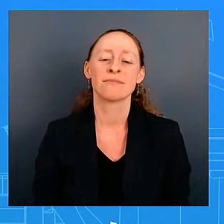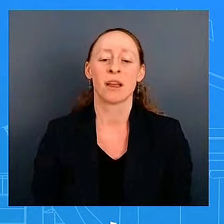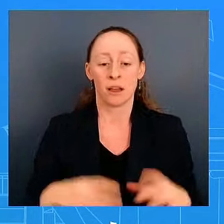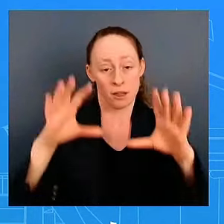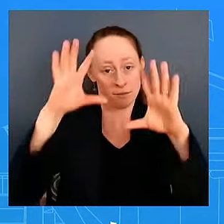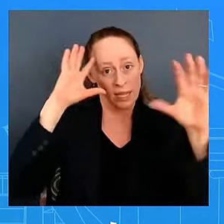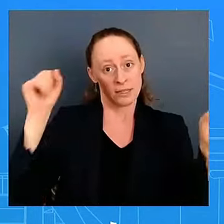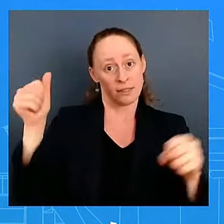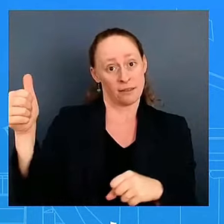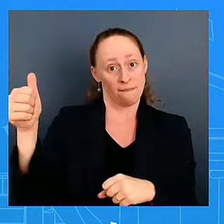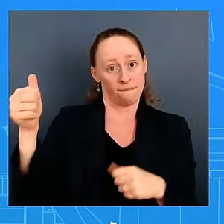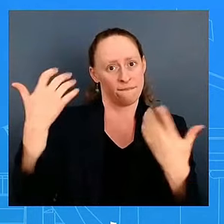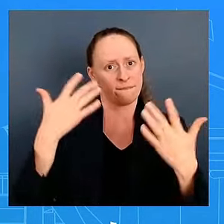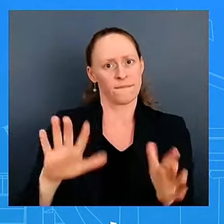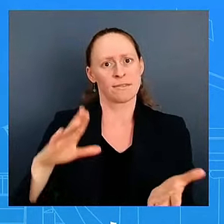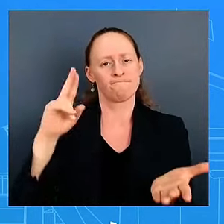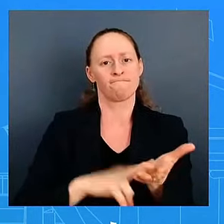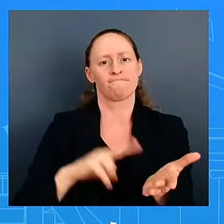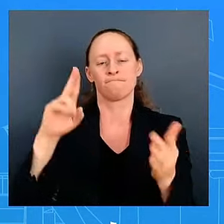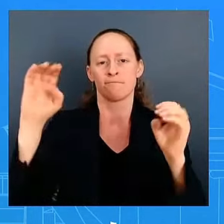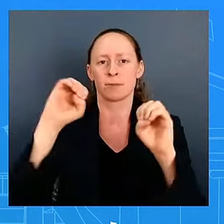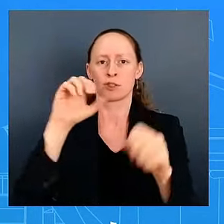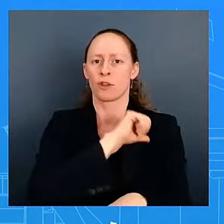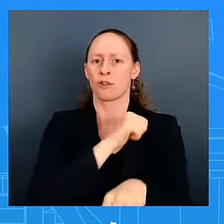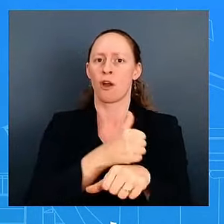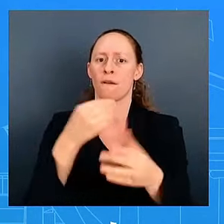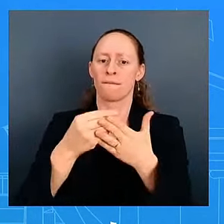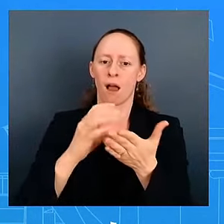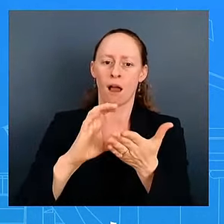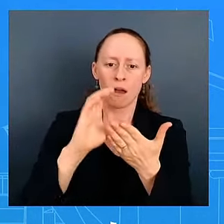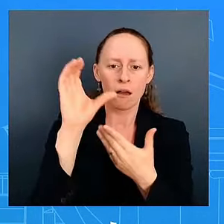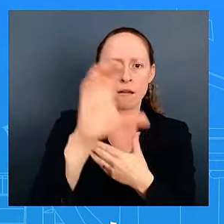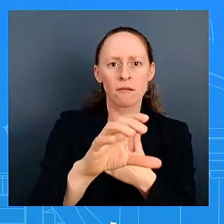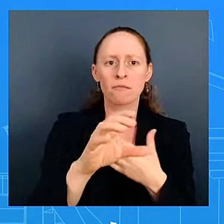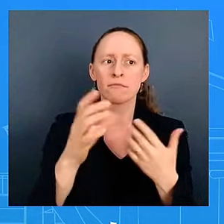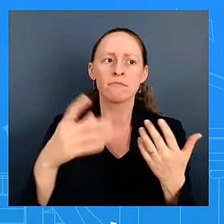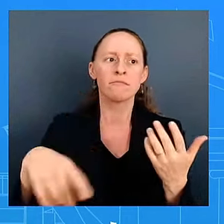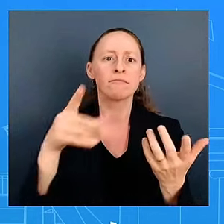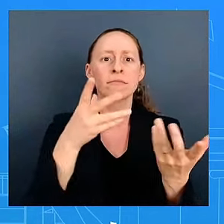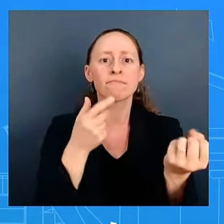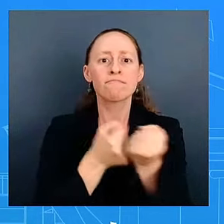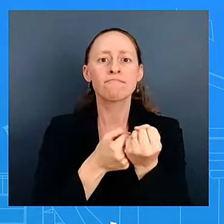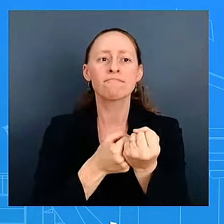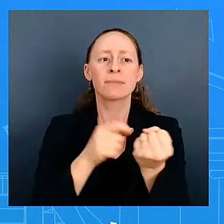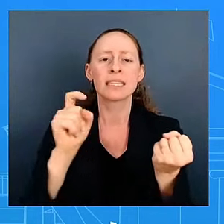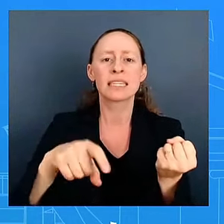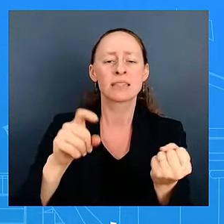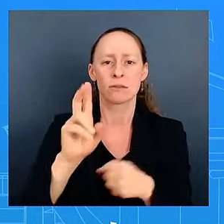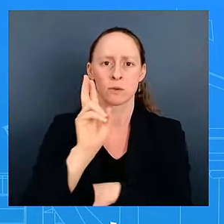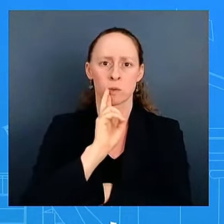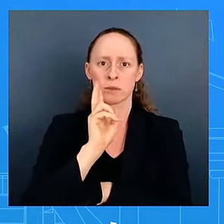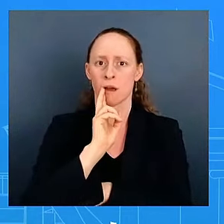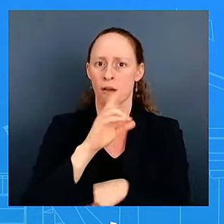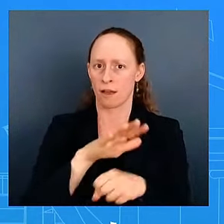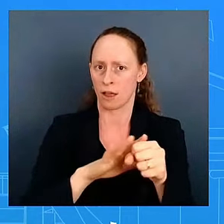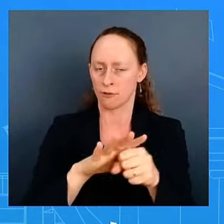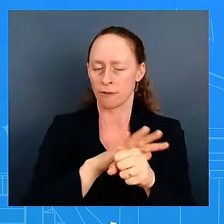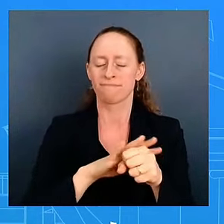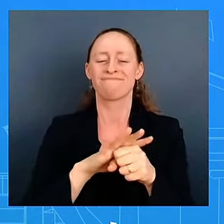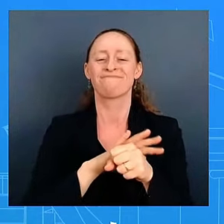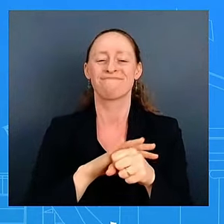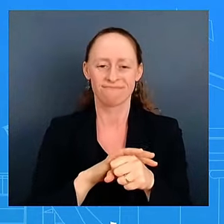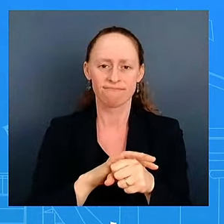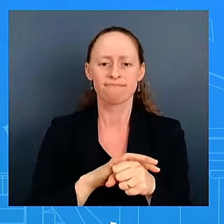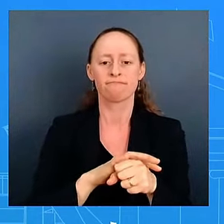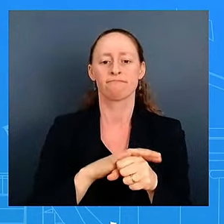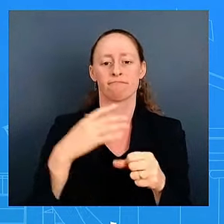the call when the lieutenant governor requested it. With this major disaster declaration in place, we will be able to provide